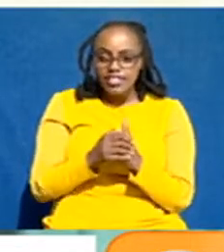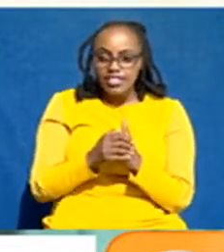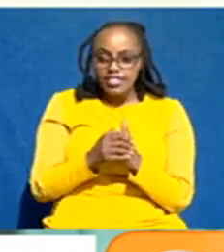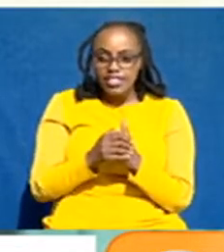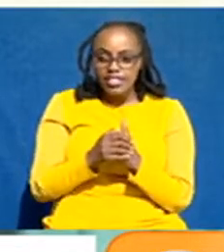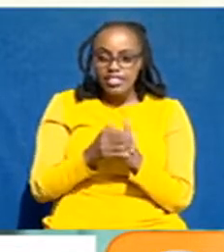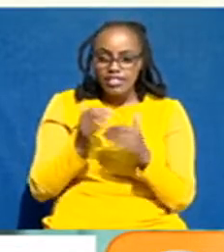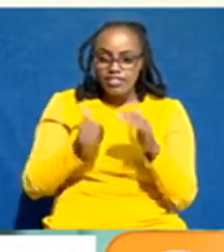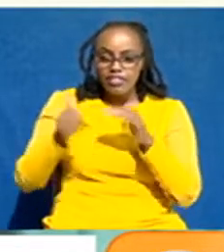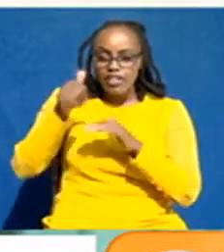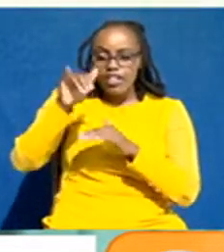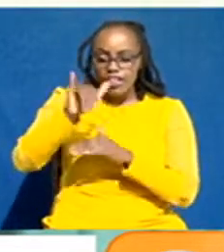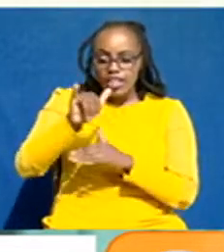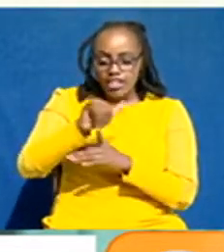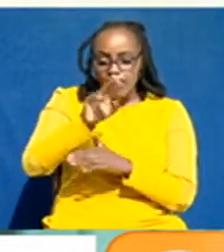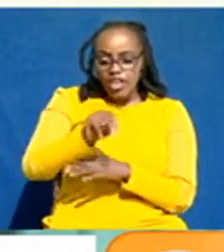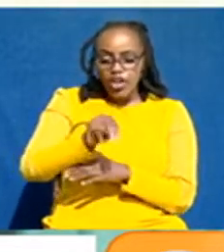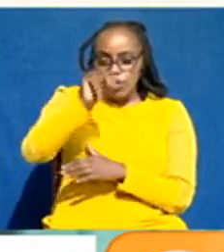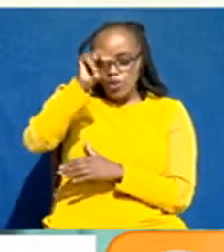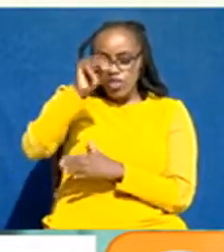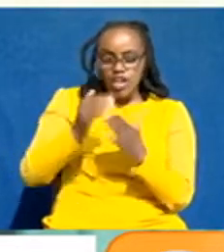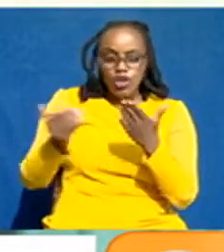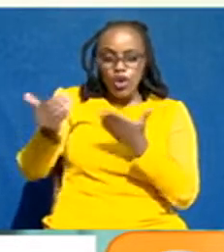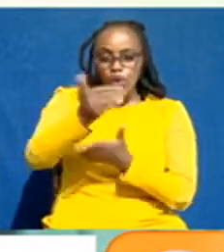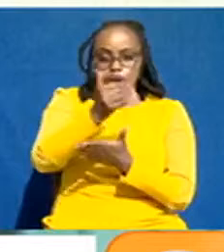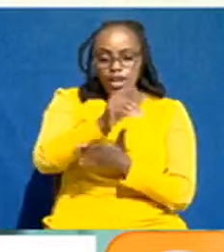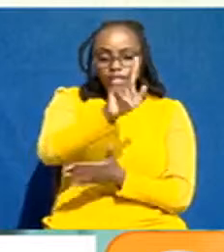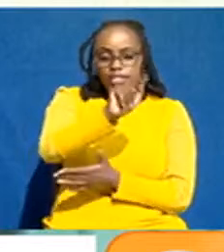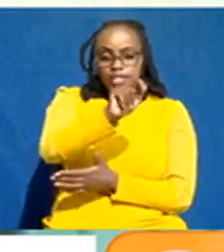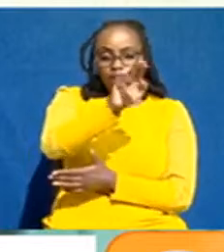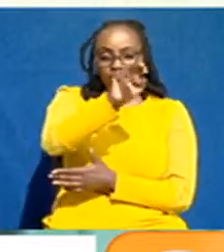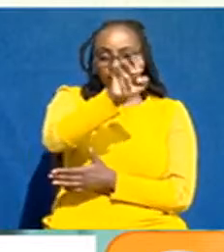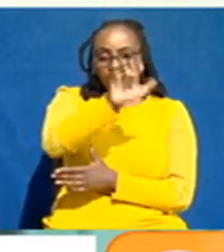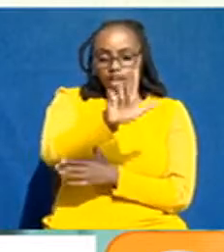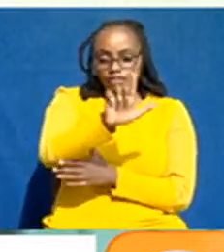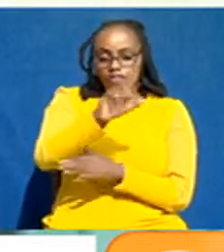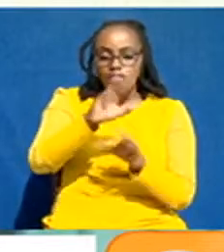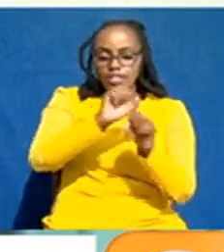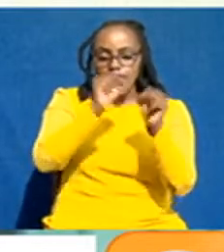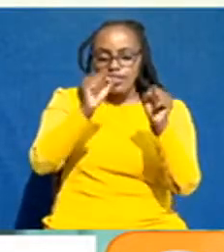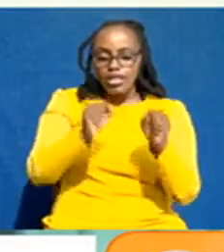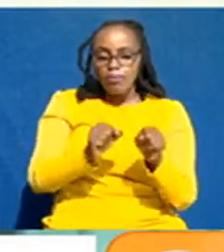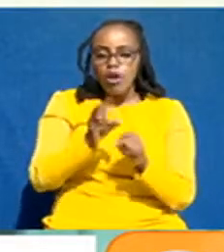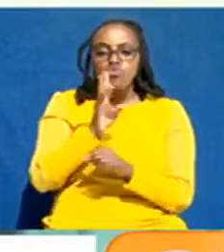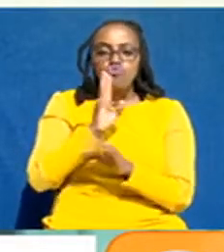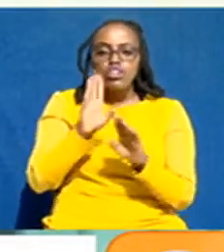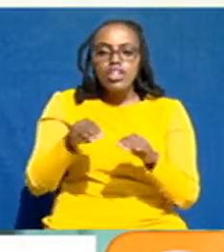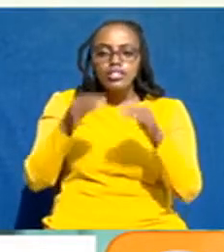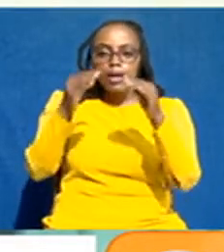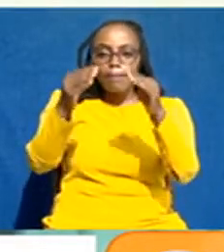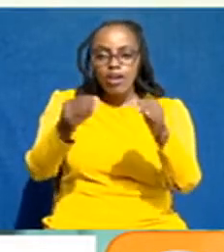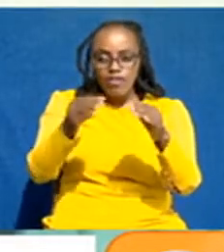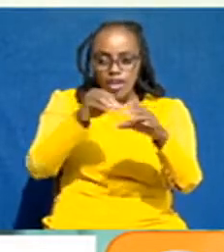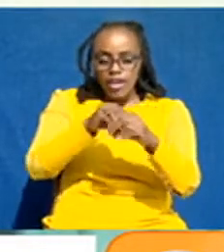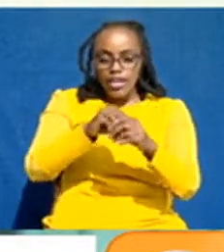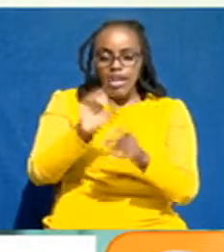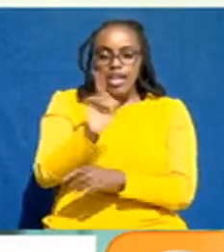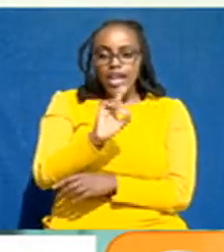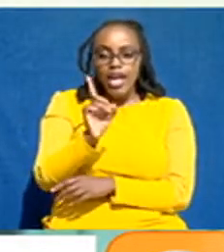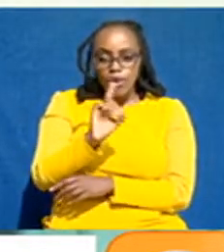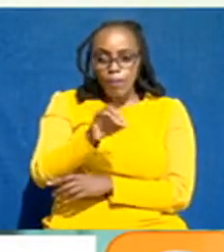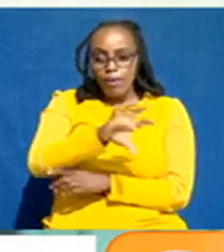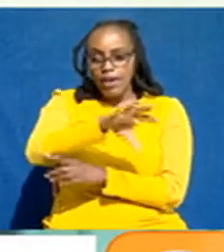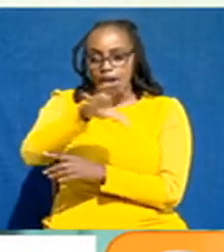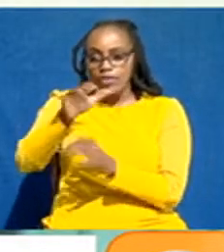about Northern Collector Tunnel is a system of water supply system to the city of Nairobi and